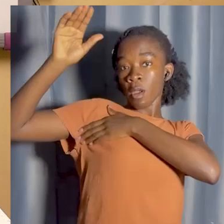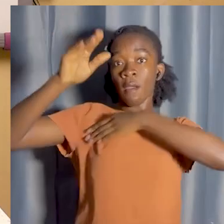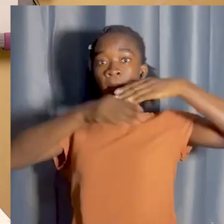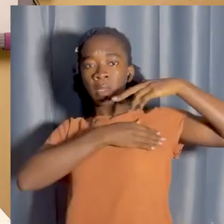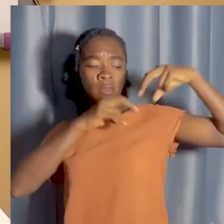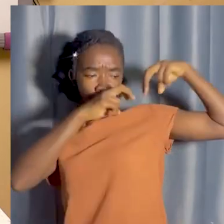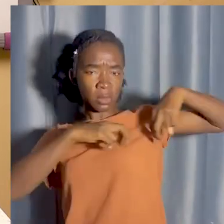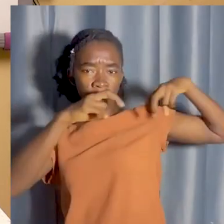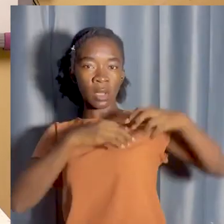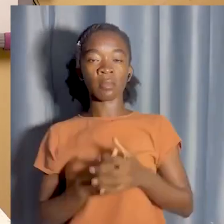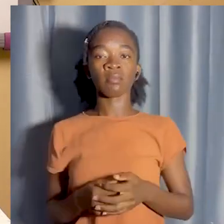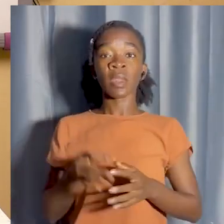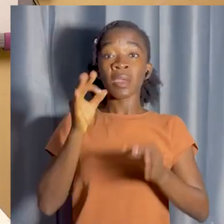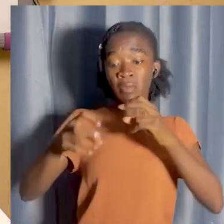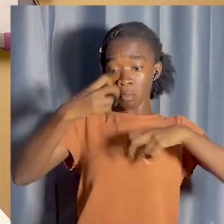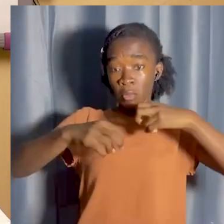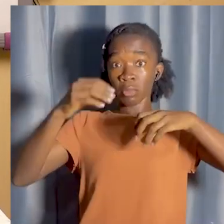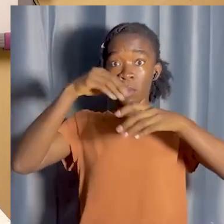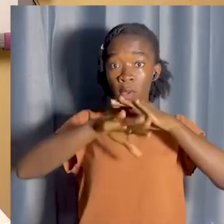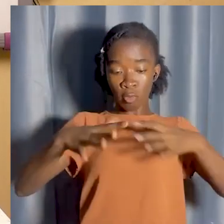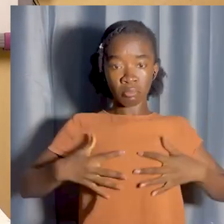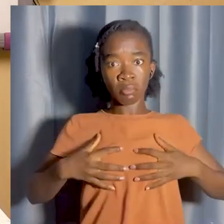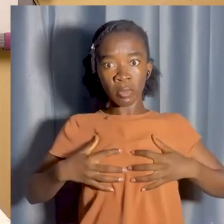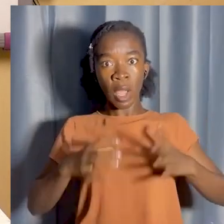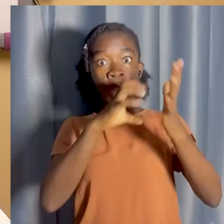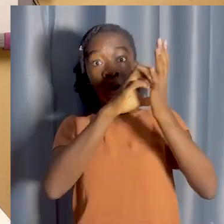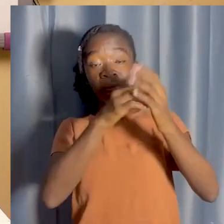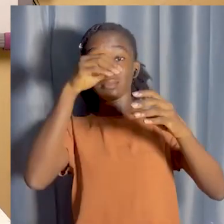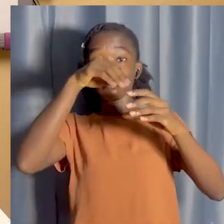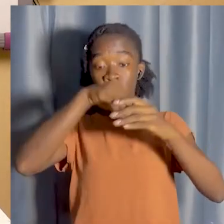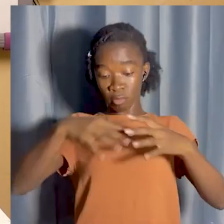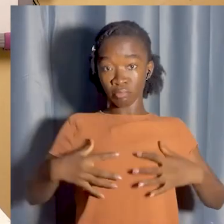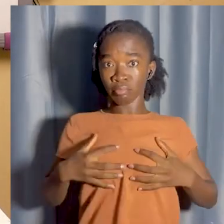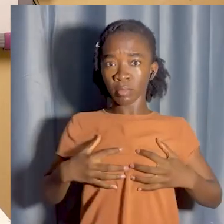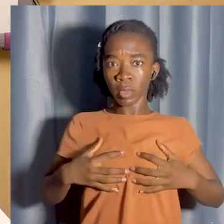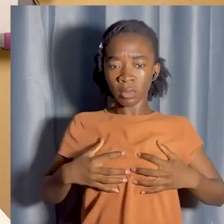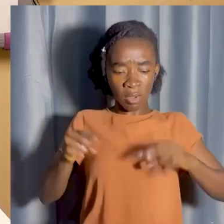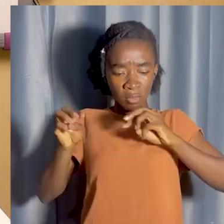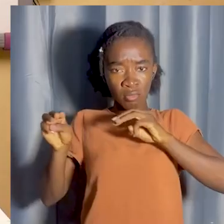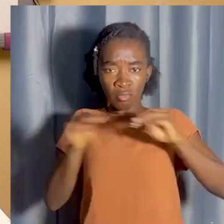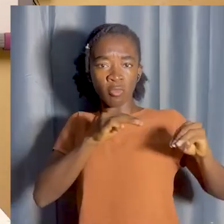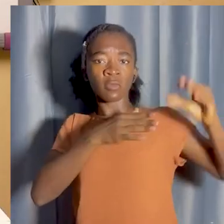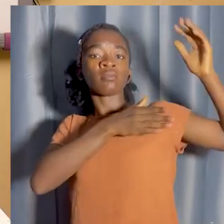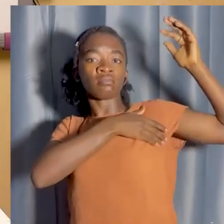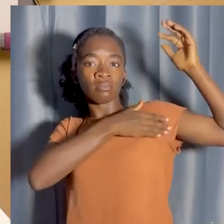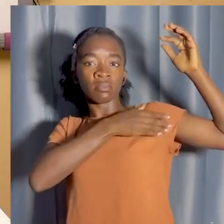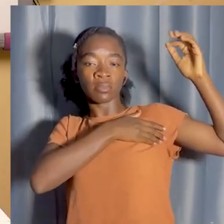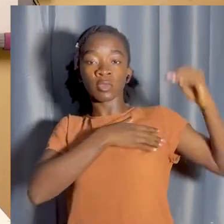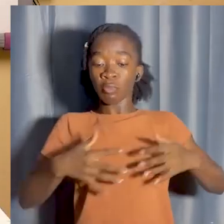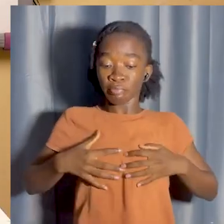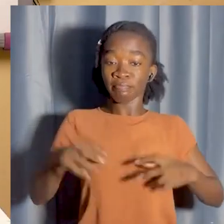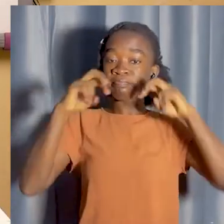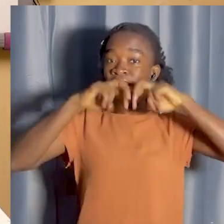know that when there are problems in the breast, specifically when there's cancer in the breast, it can go into the armpits. So once you finish examining this